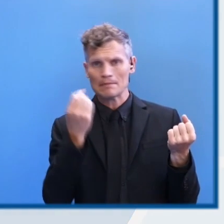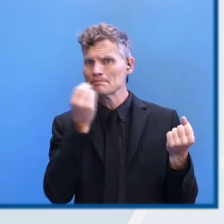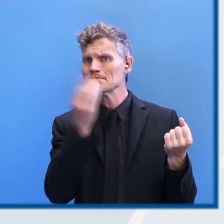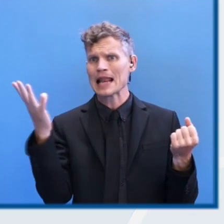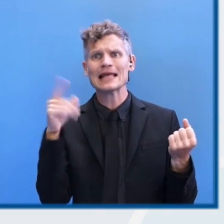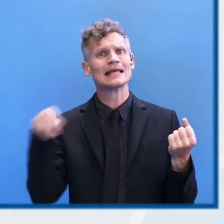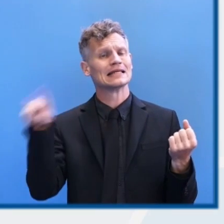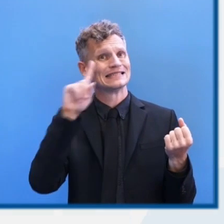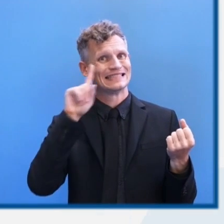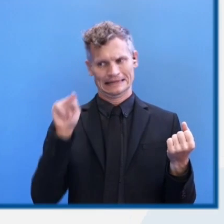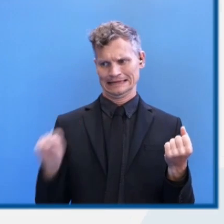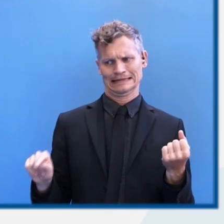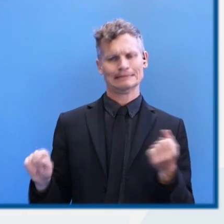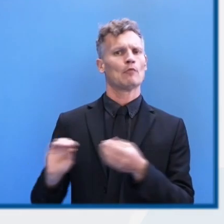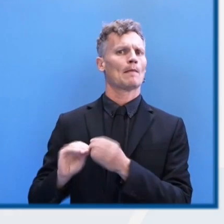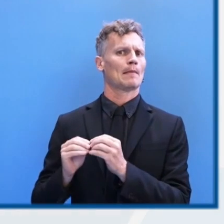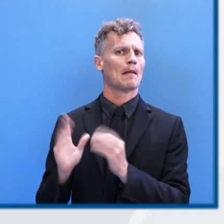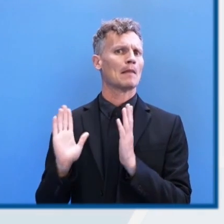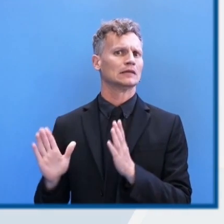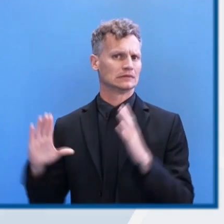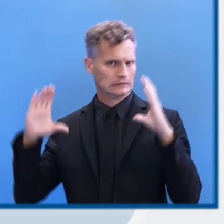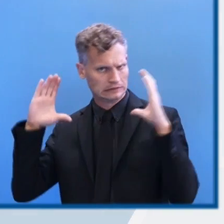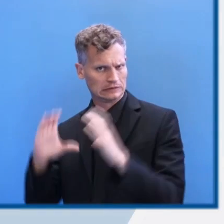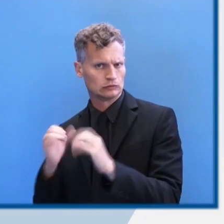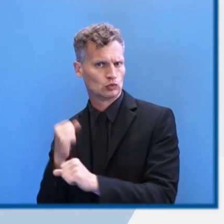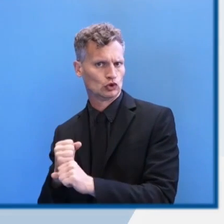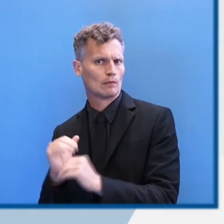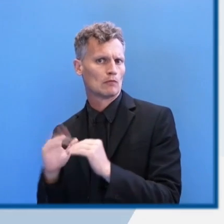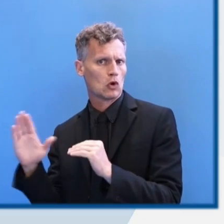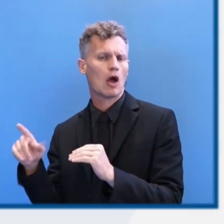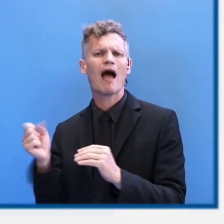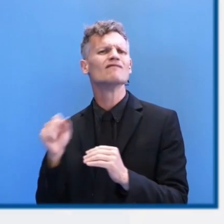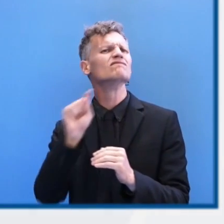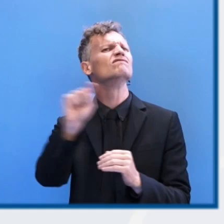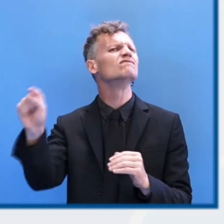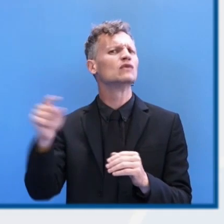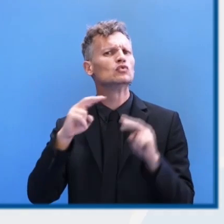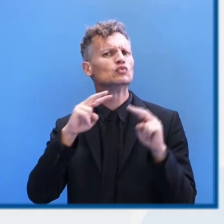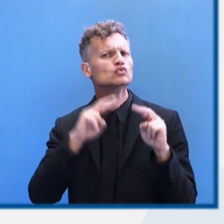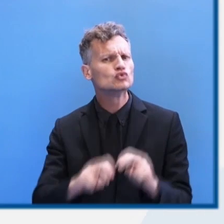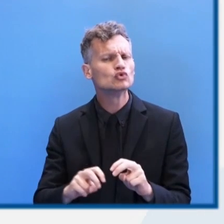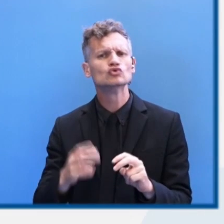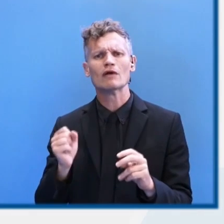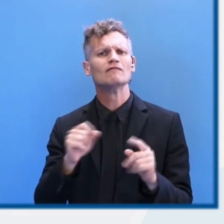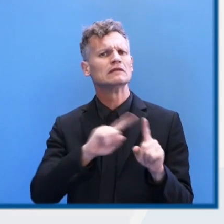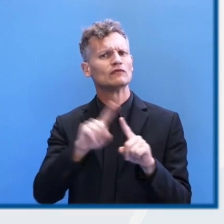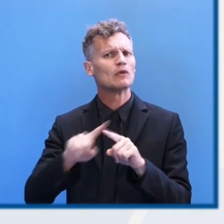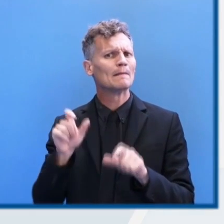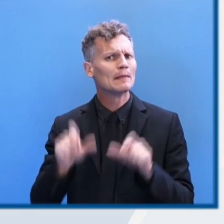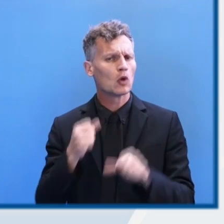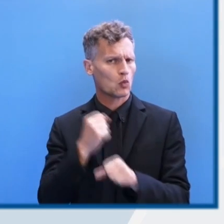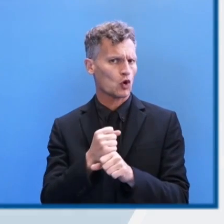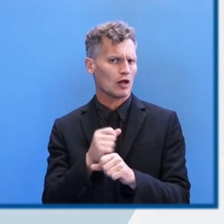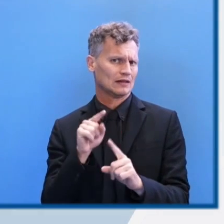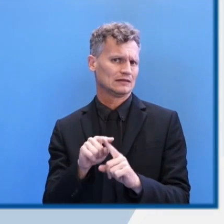more about this, and there are different researchers and others who are working on that, but I wouldn't